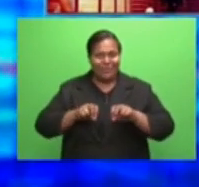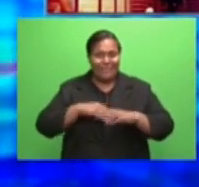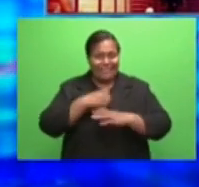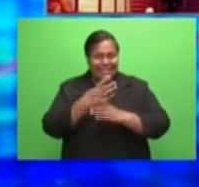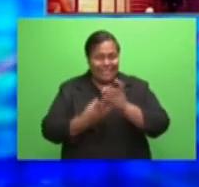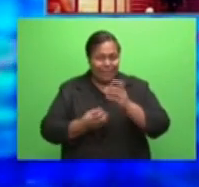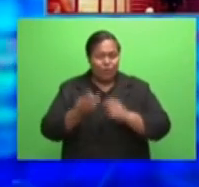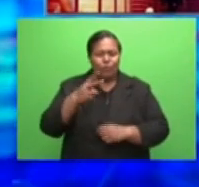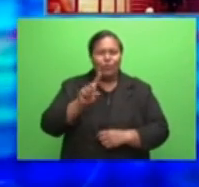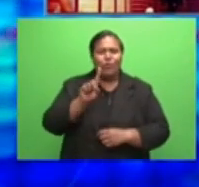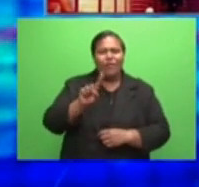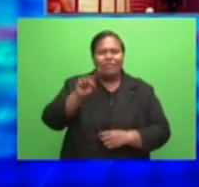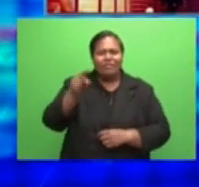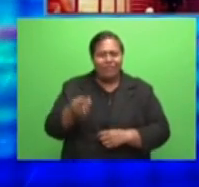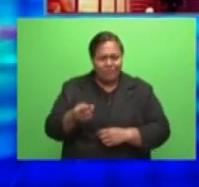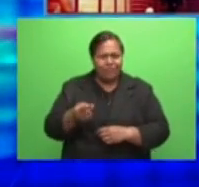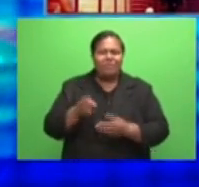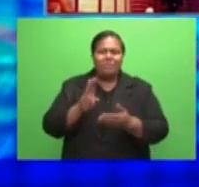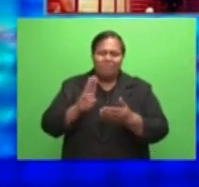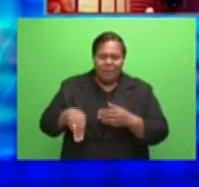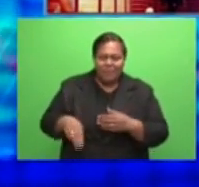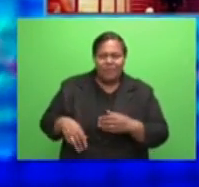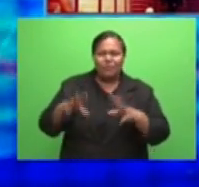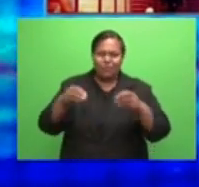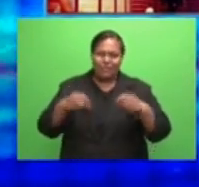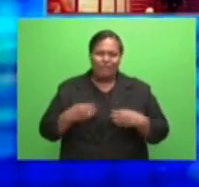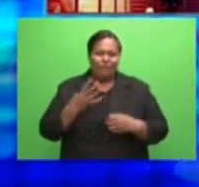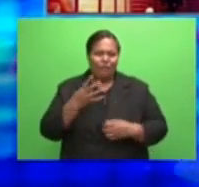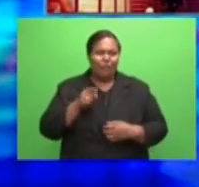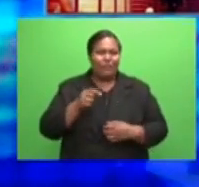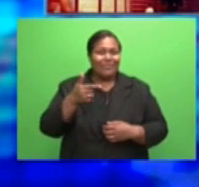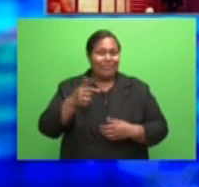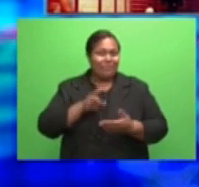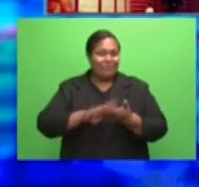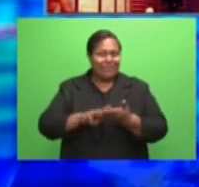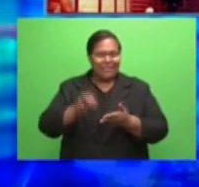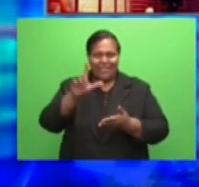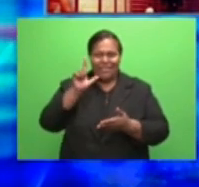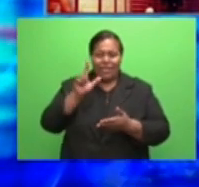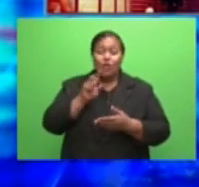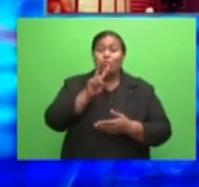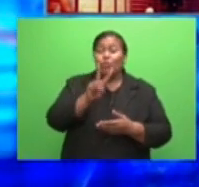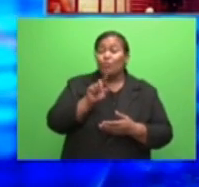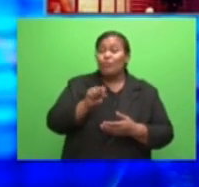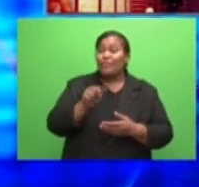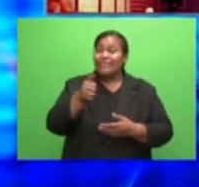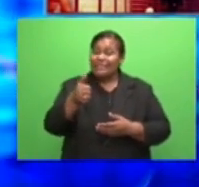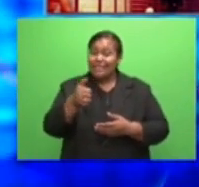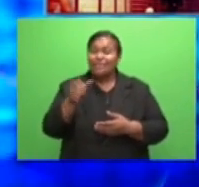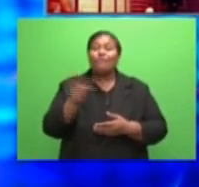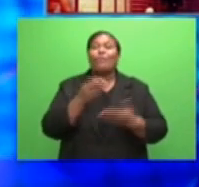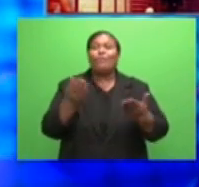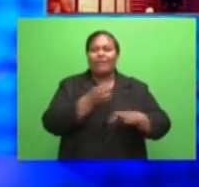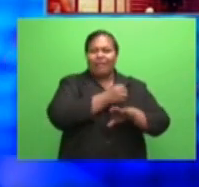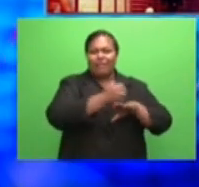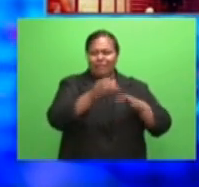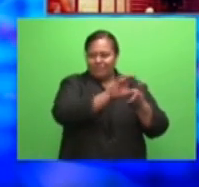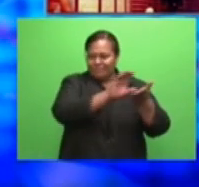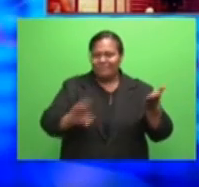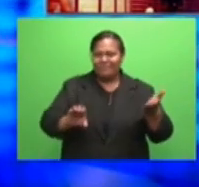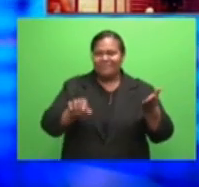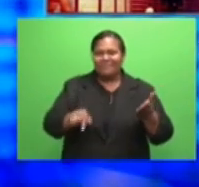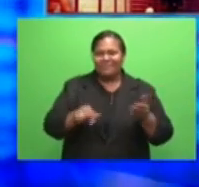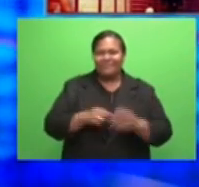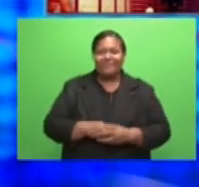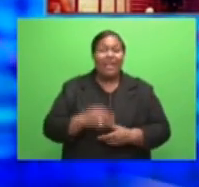members received 4.7 million yesterday, of which 2.6 million was the government top-up portion. Of those, more than